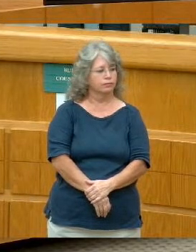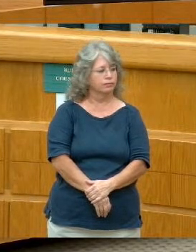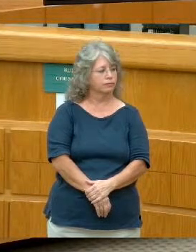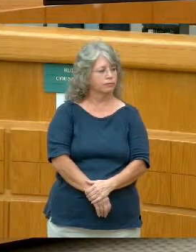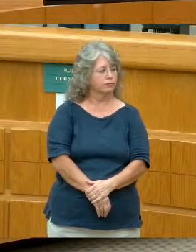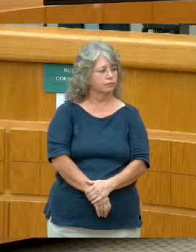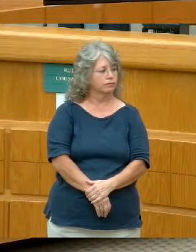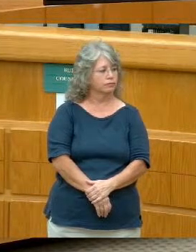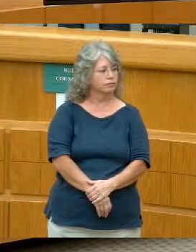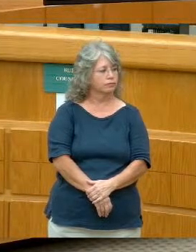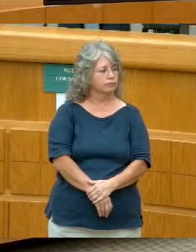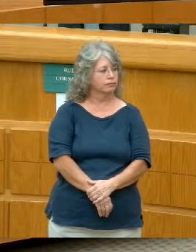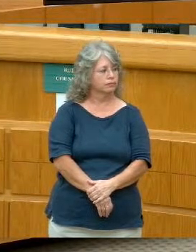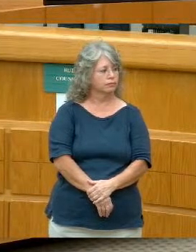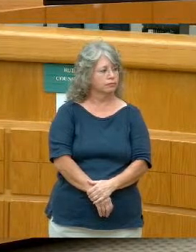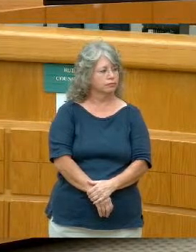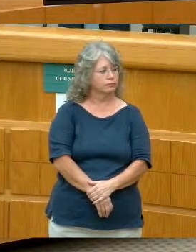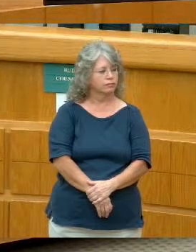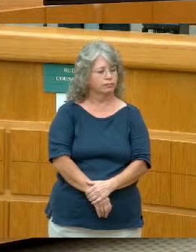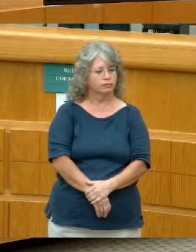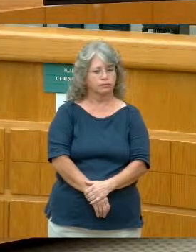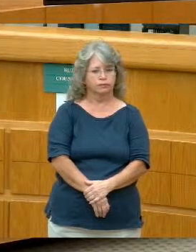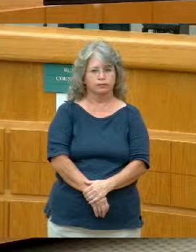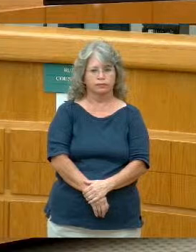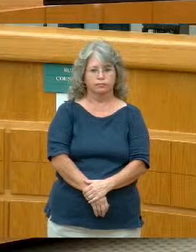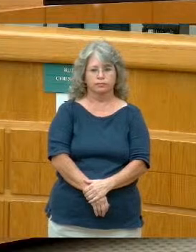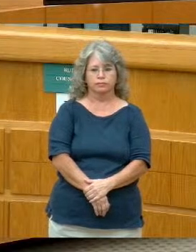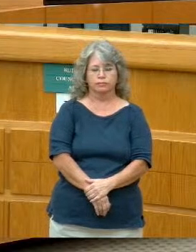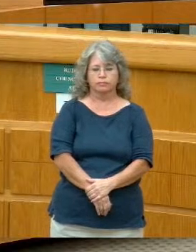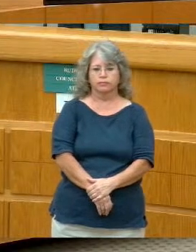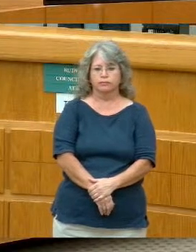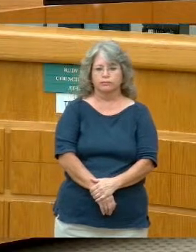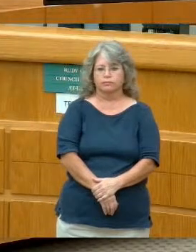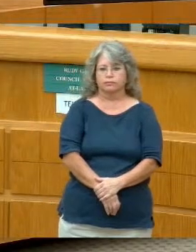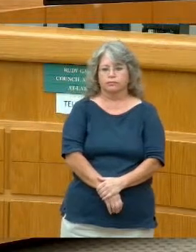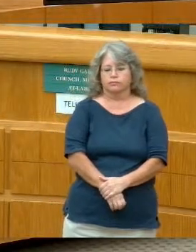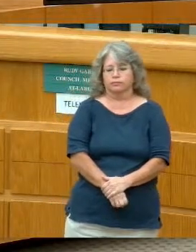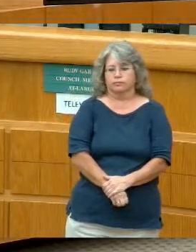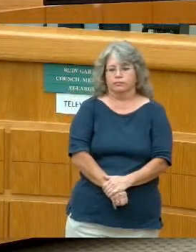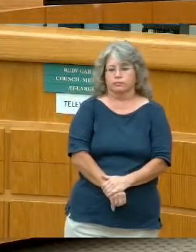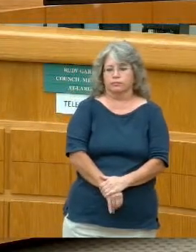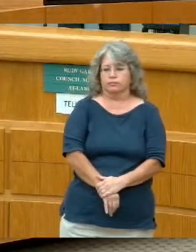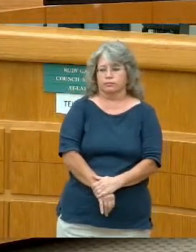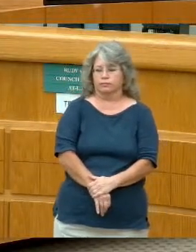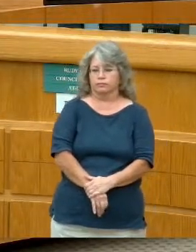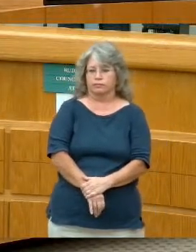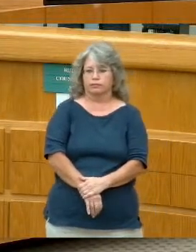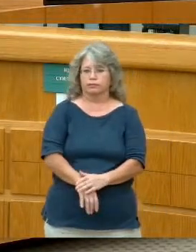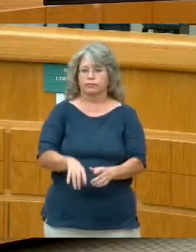área de la costa se encuentran en 634 personas.